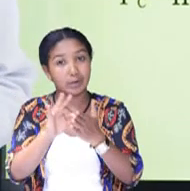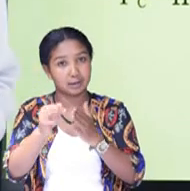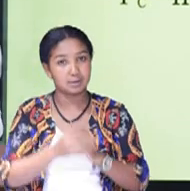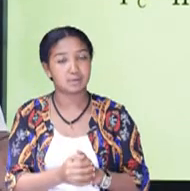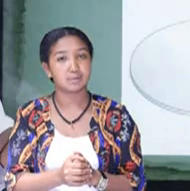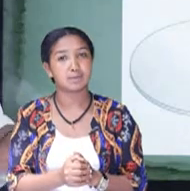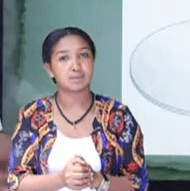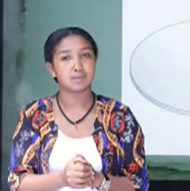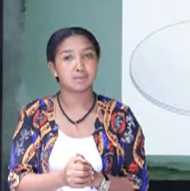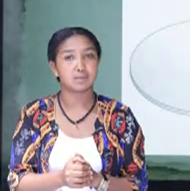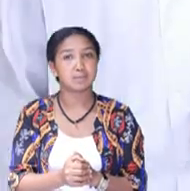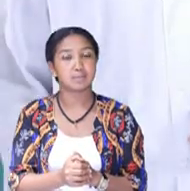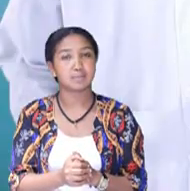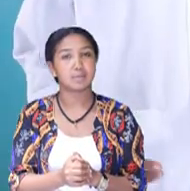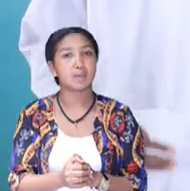quantities.